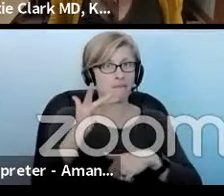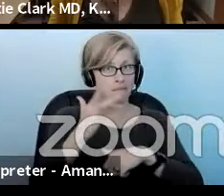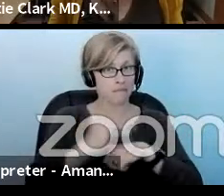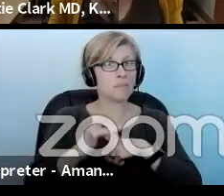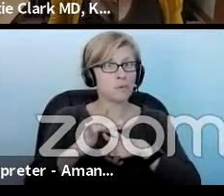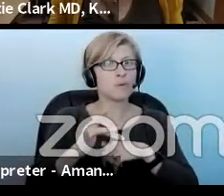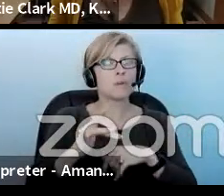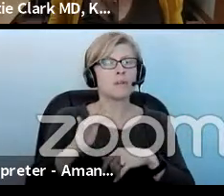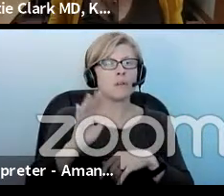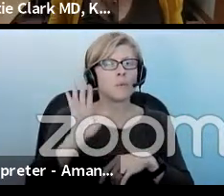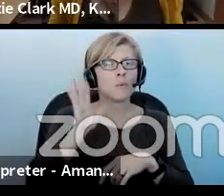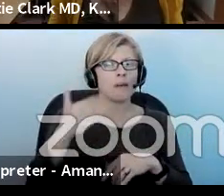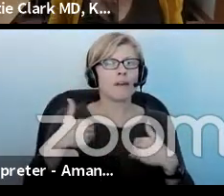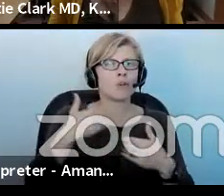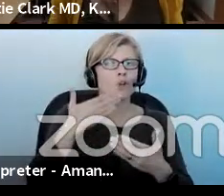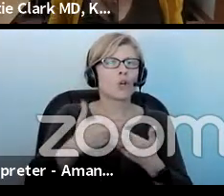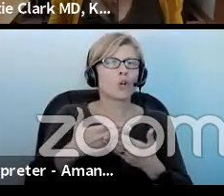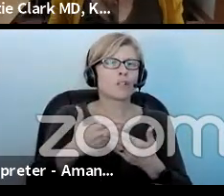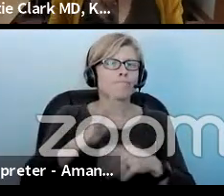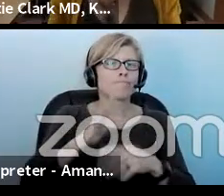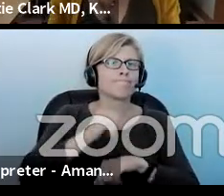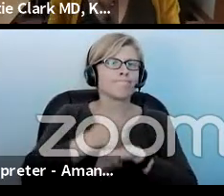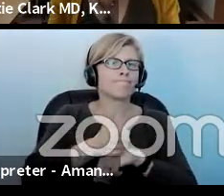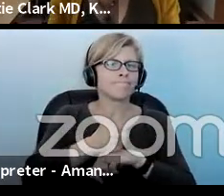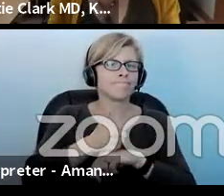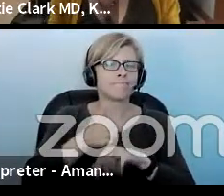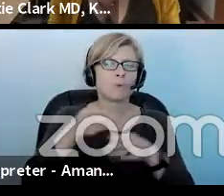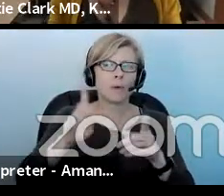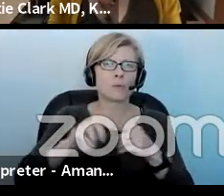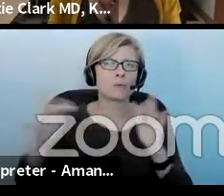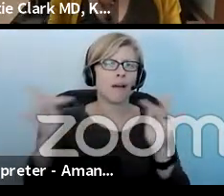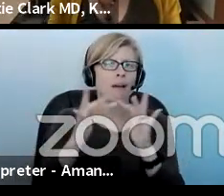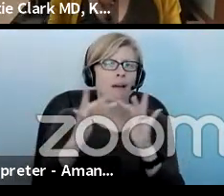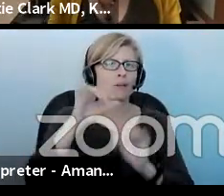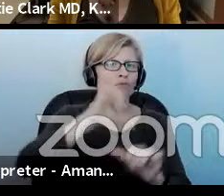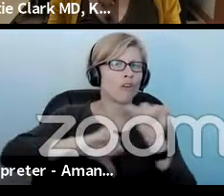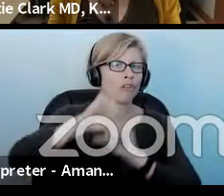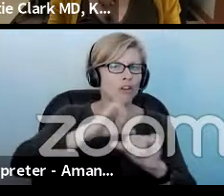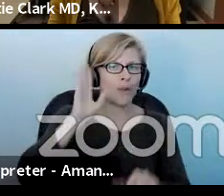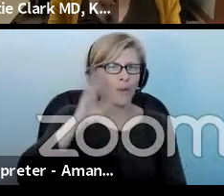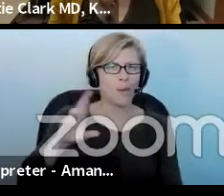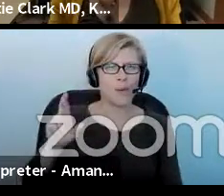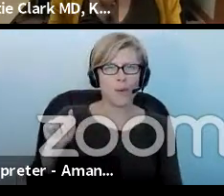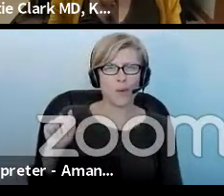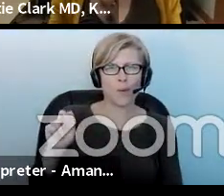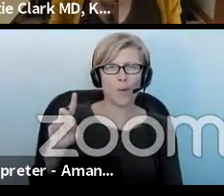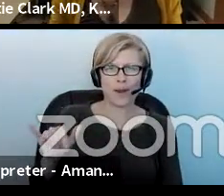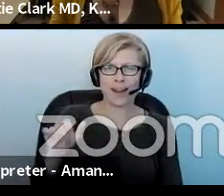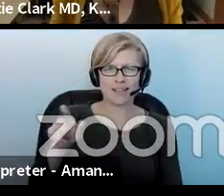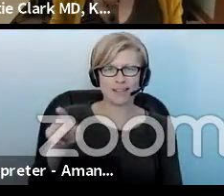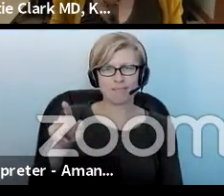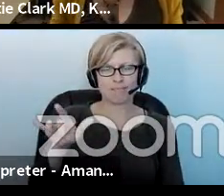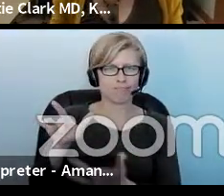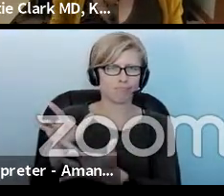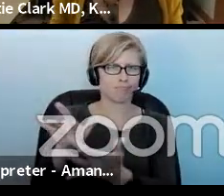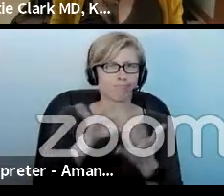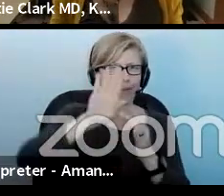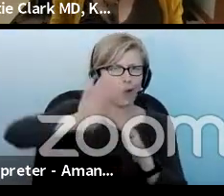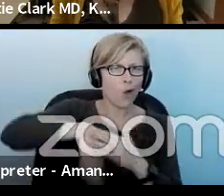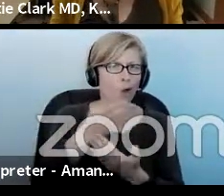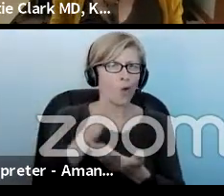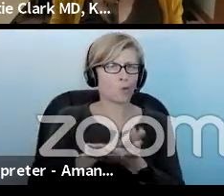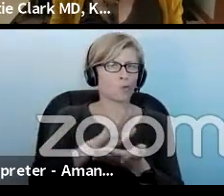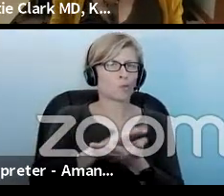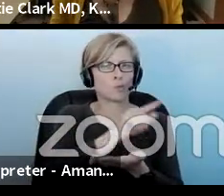having a connected network. I know Randy is connected with all the schools, but this would be sort